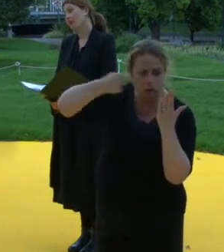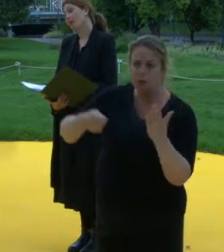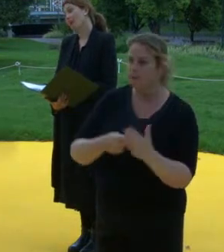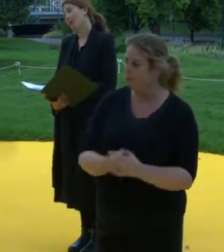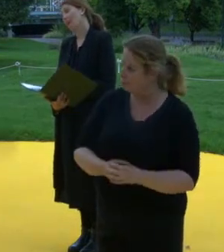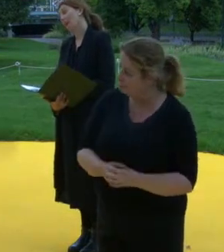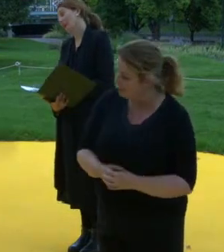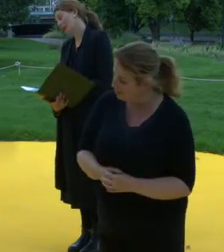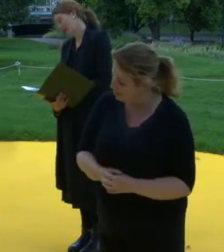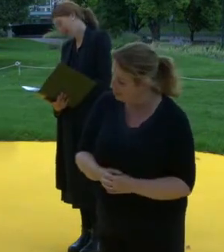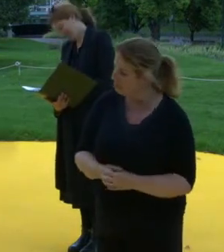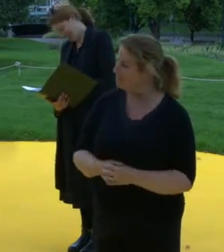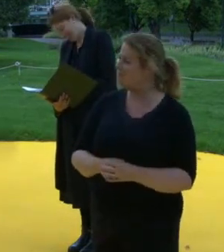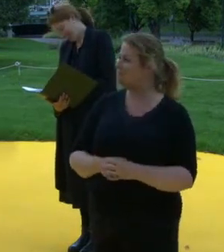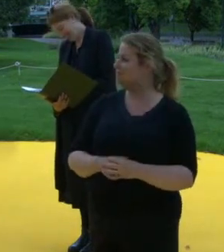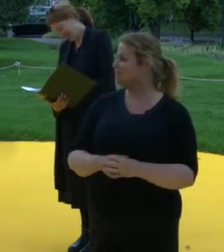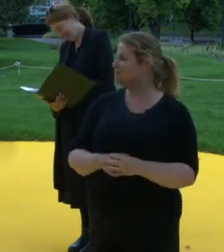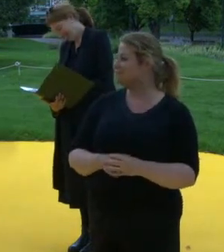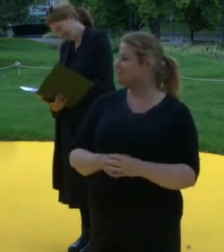darling.